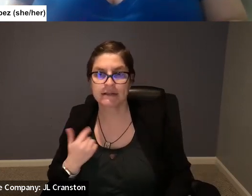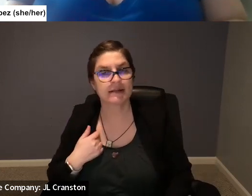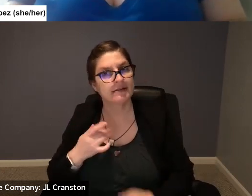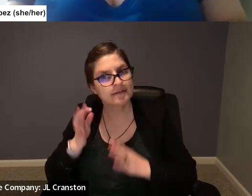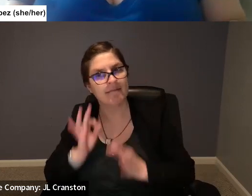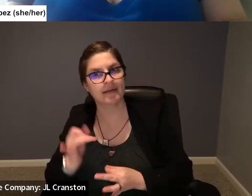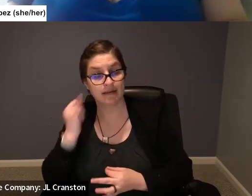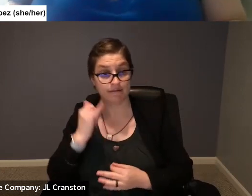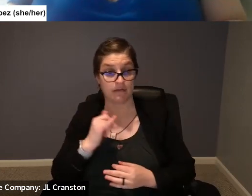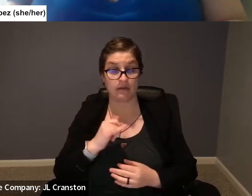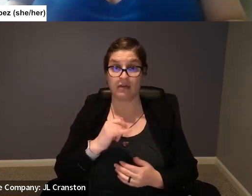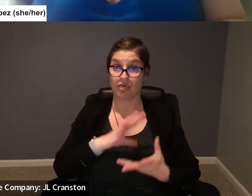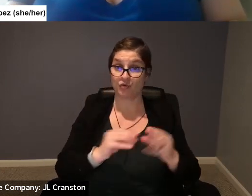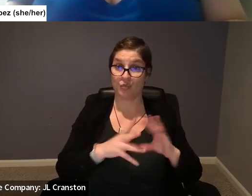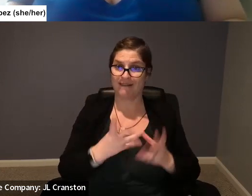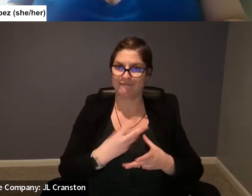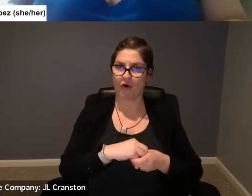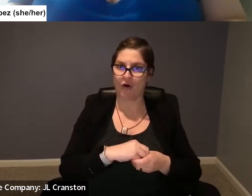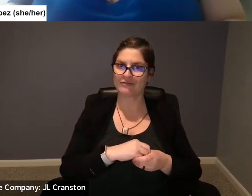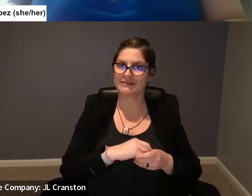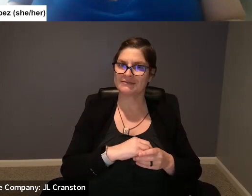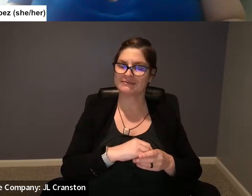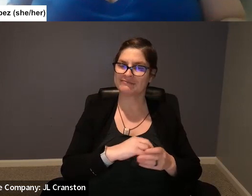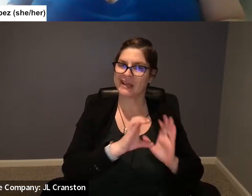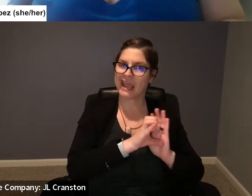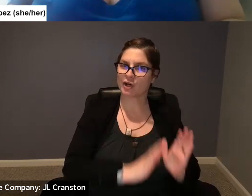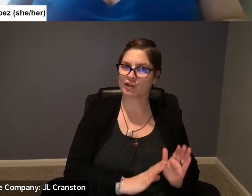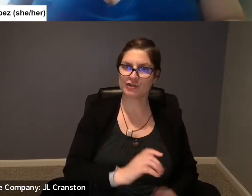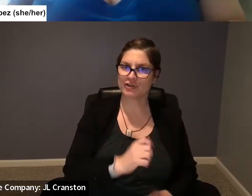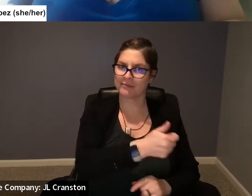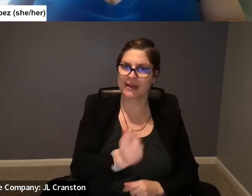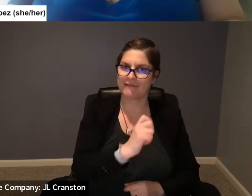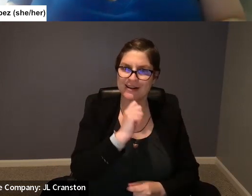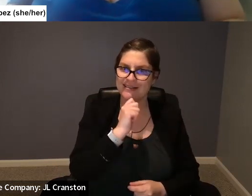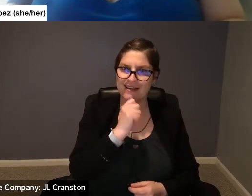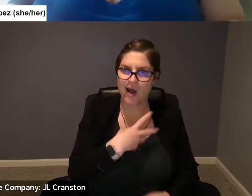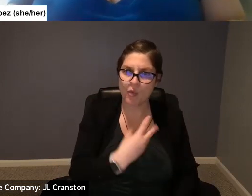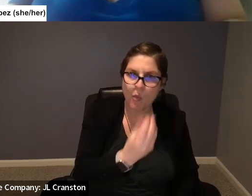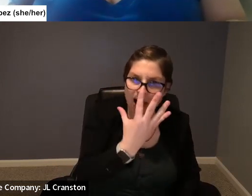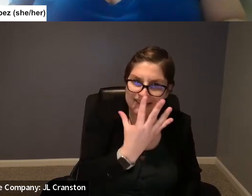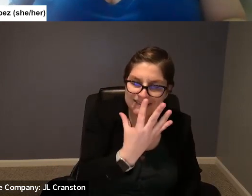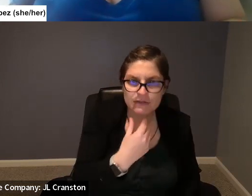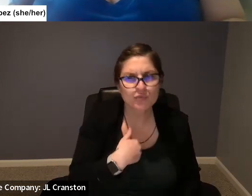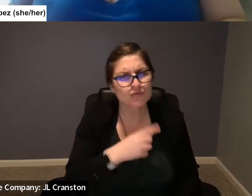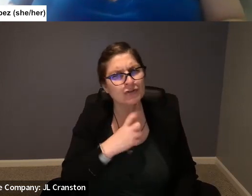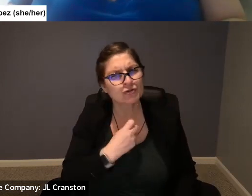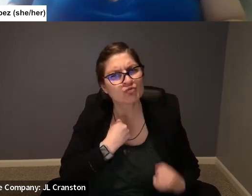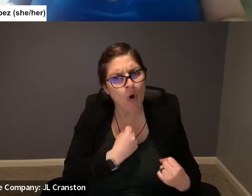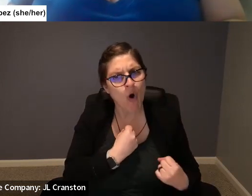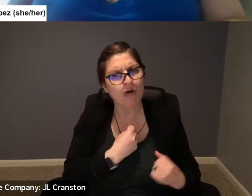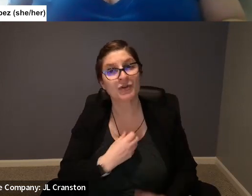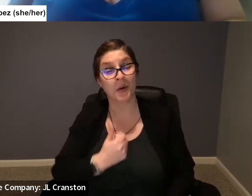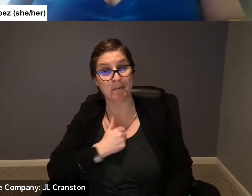non-white characters, which, you know, we feel very strongly about showing because they are not represented. So as a